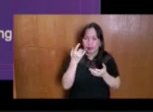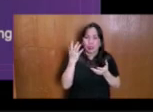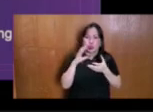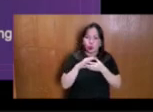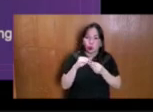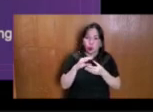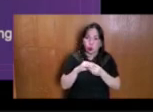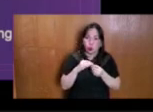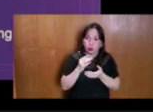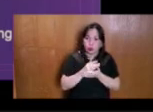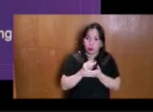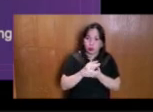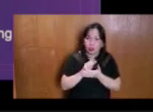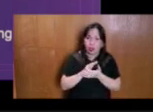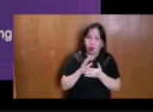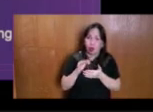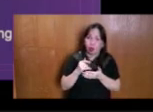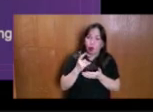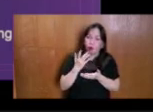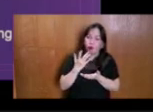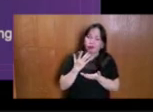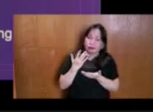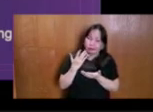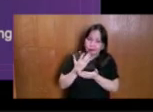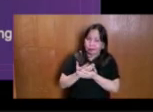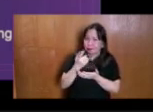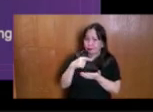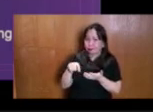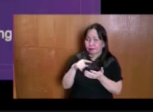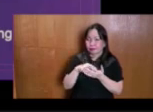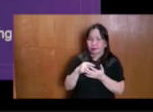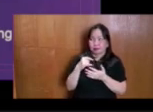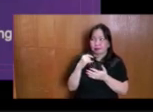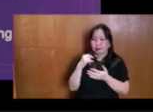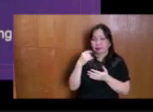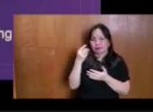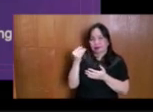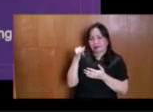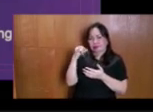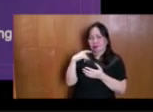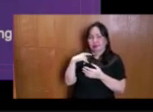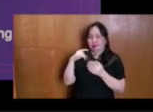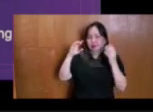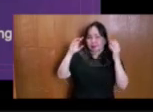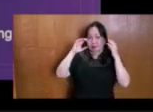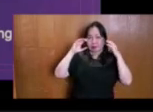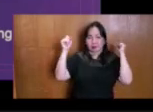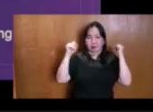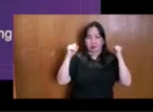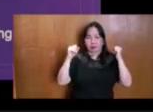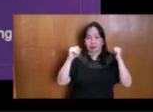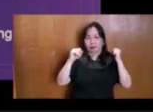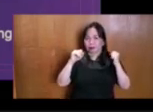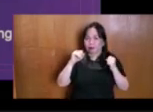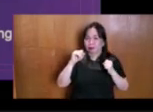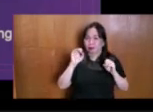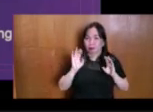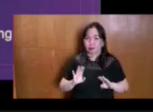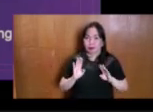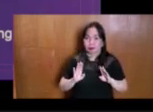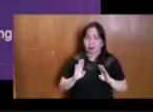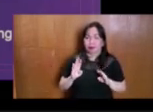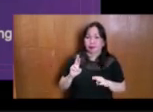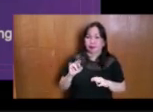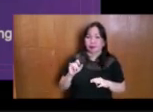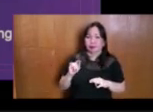story getting into this part, a few days ago, the British Embassy sent a representative talk to